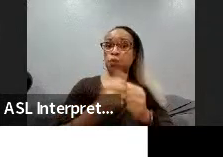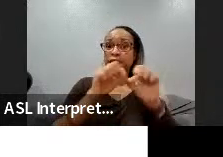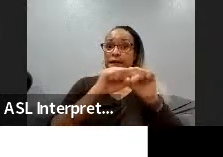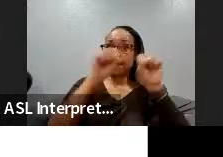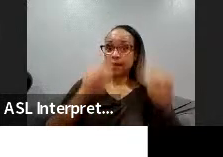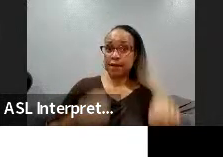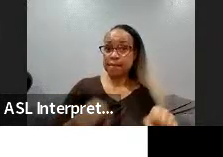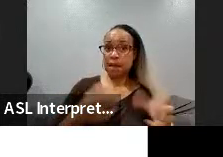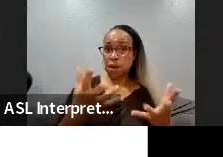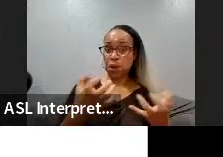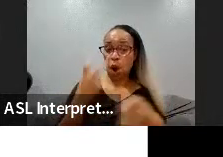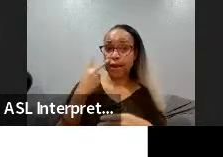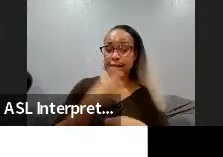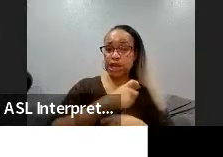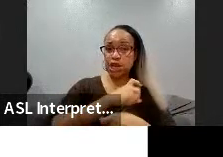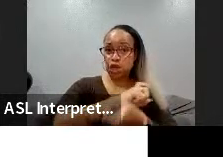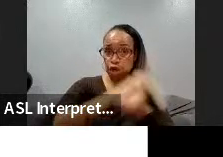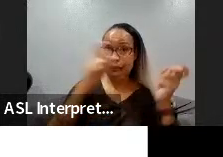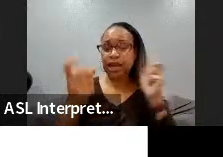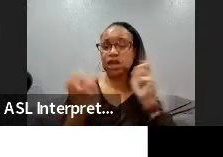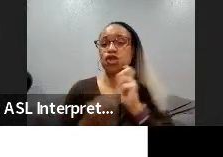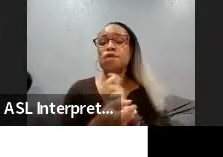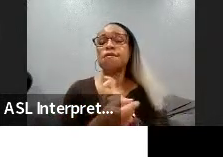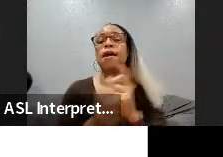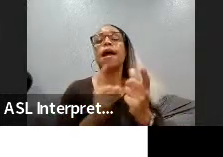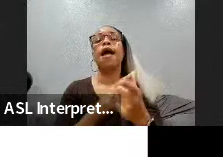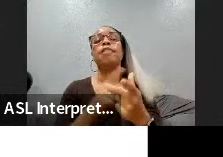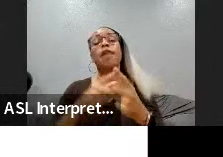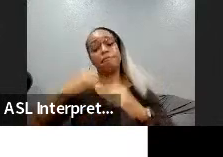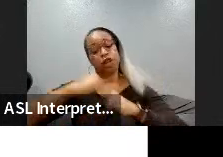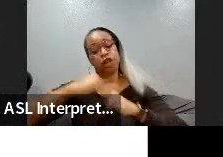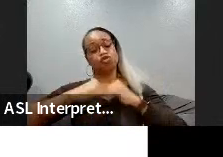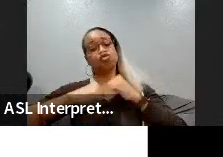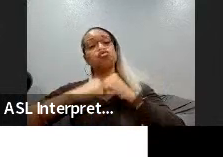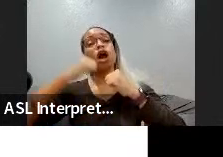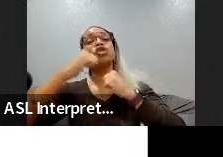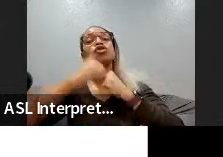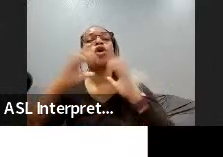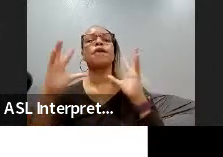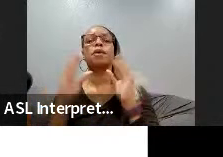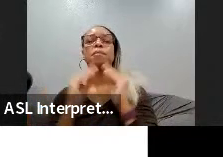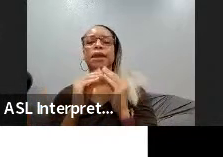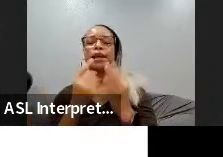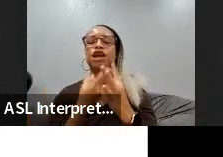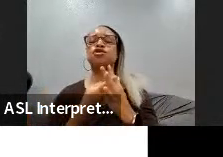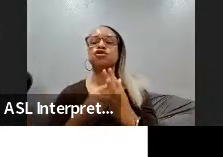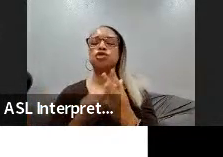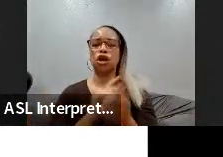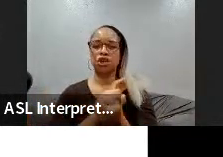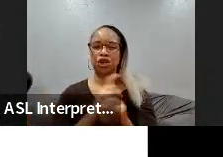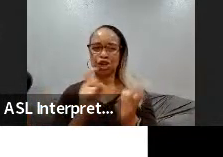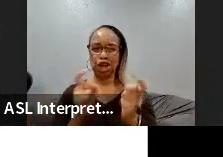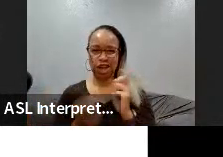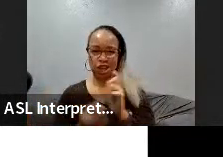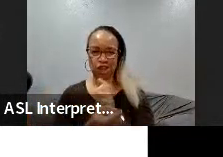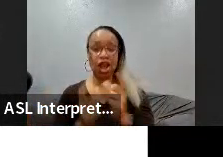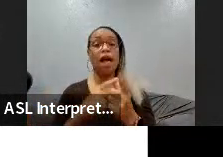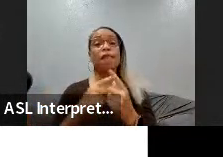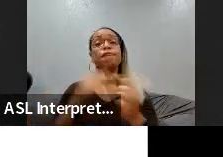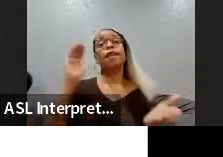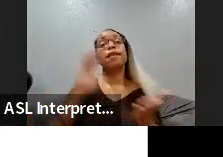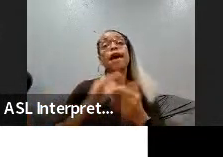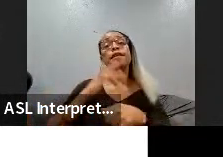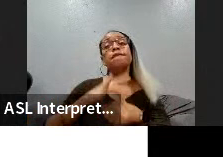see changed, and then the structure of the meetings start to change, right, where then there's less room for us to give